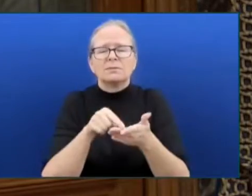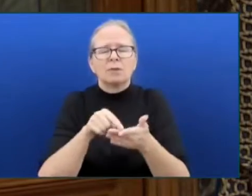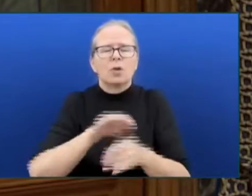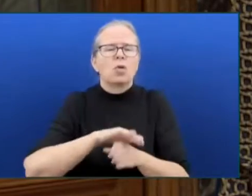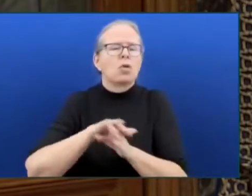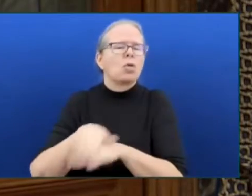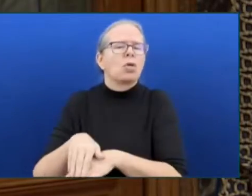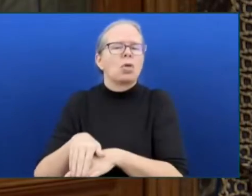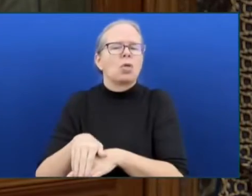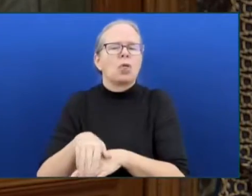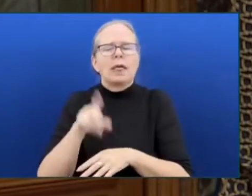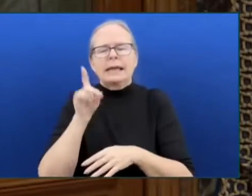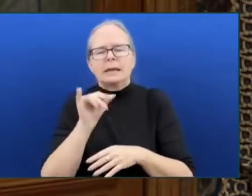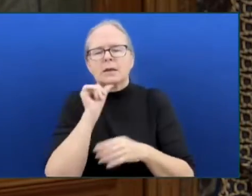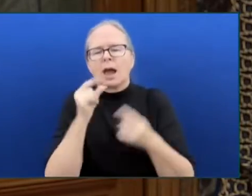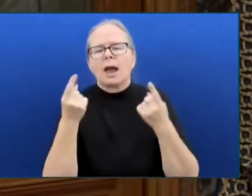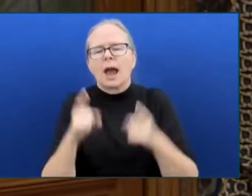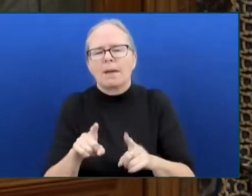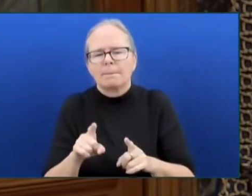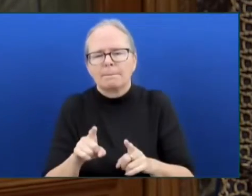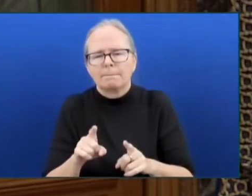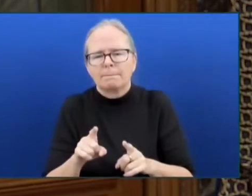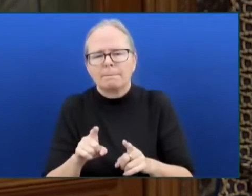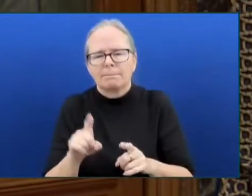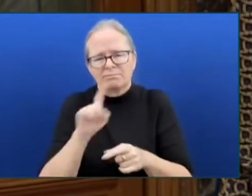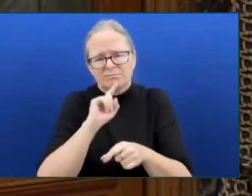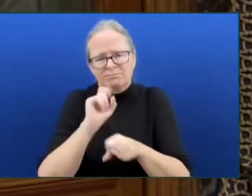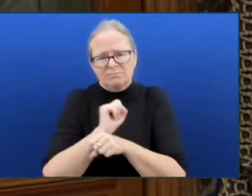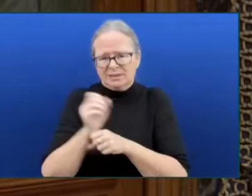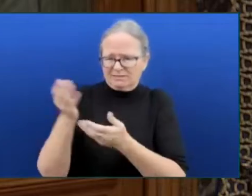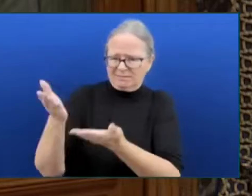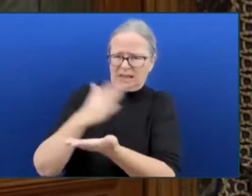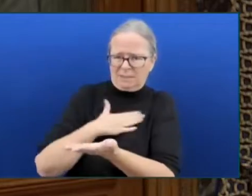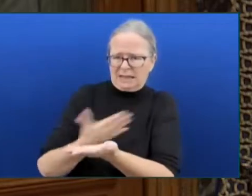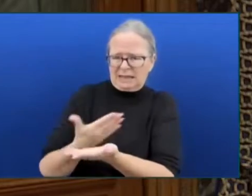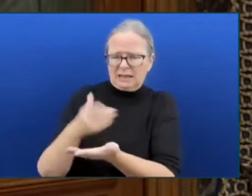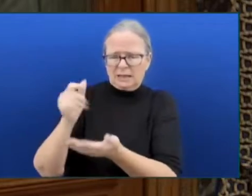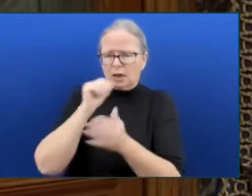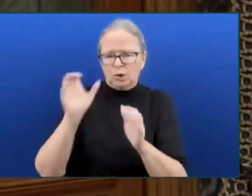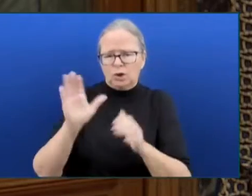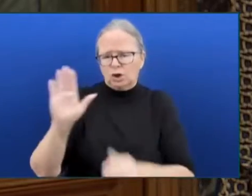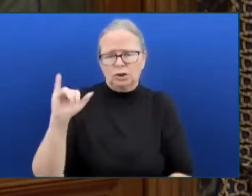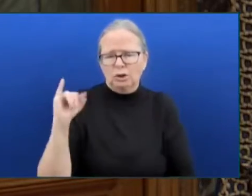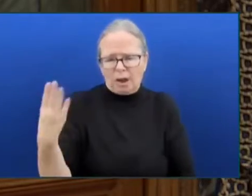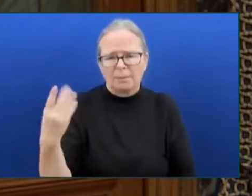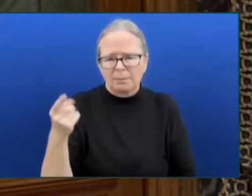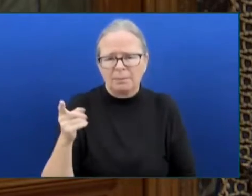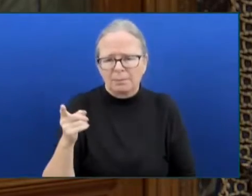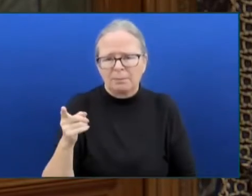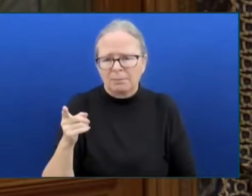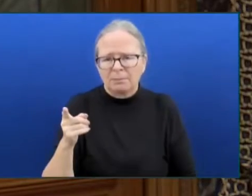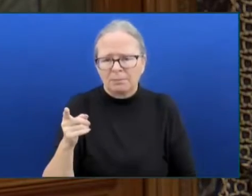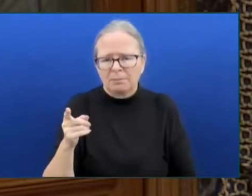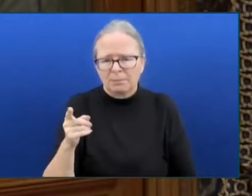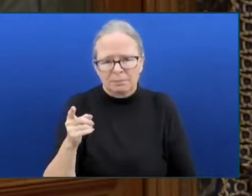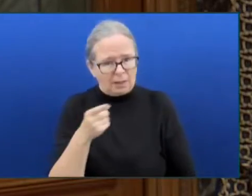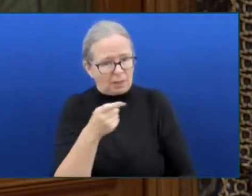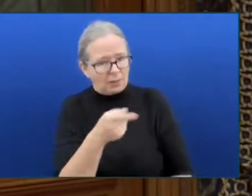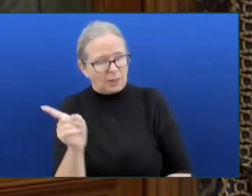job. To my BC NDP colleagues who are discomforted by this question, the nerve that I'm touching here is actually